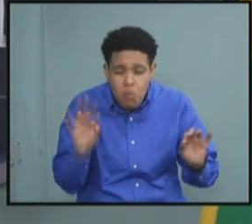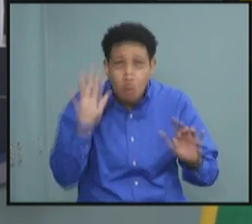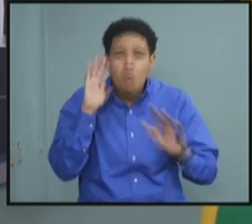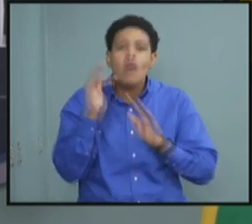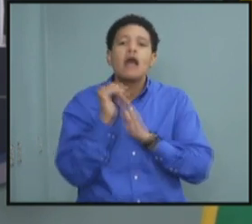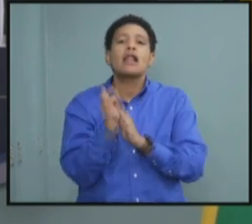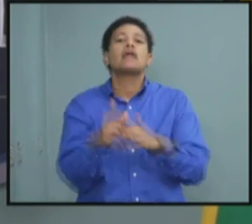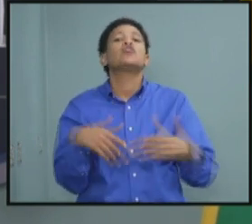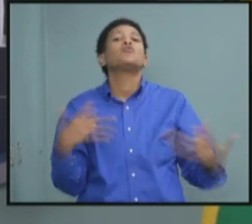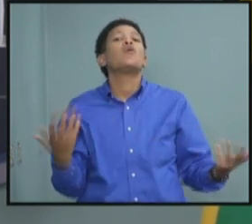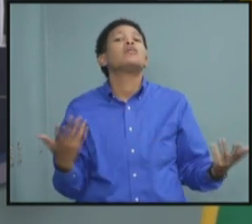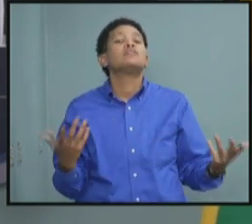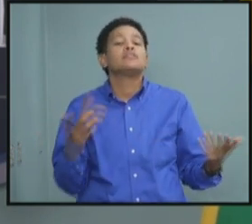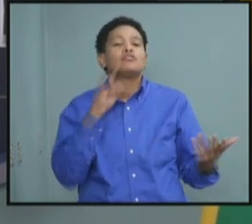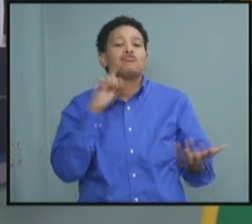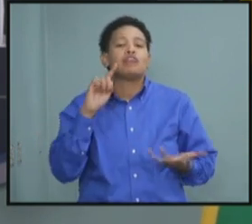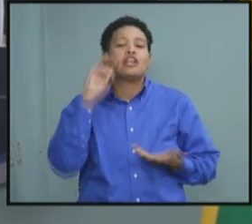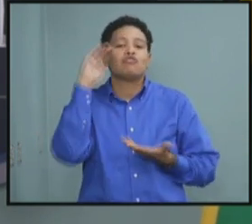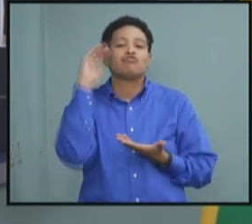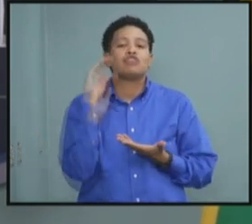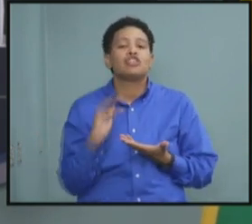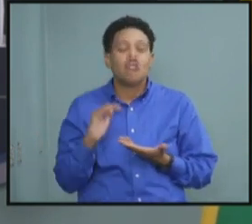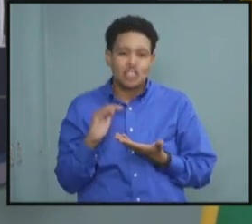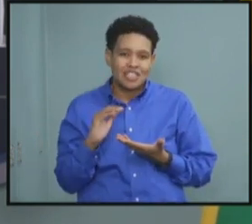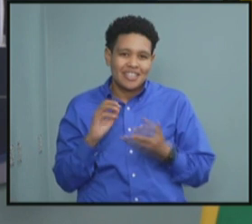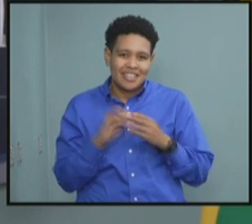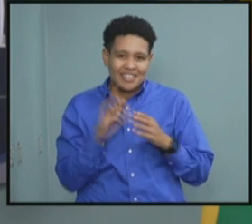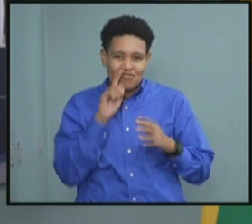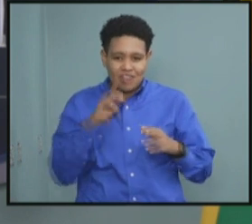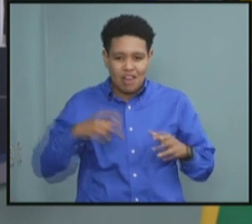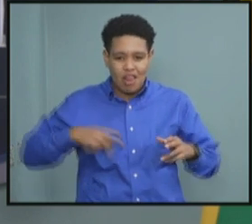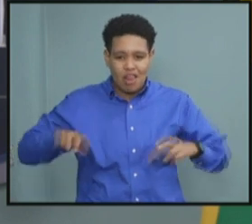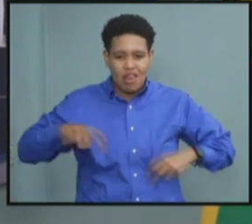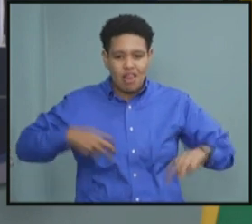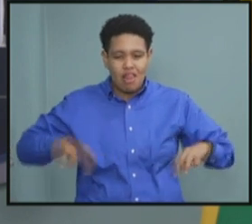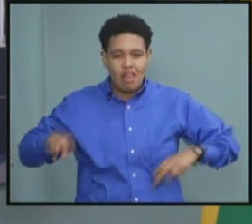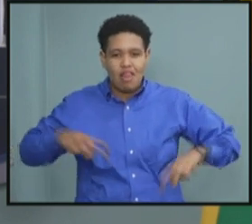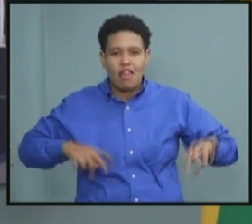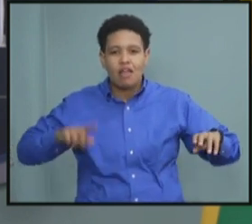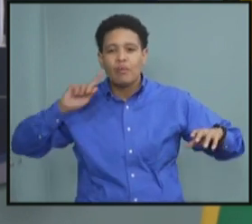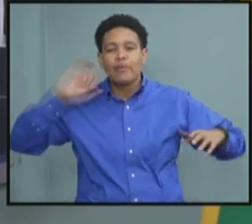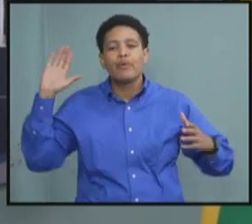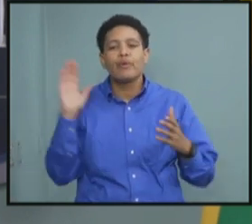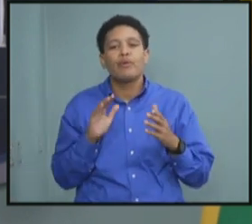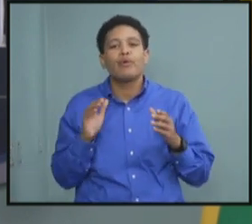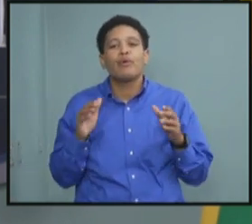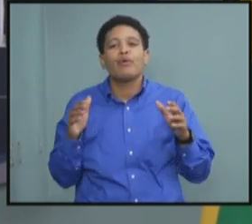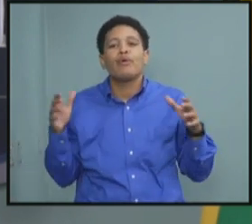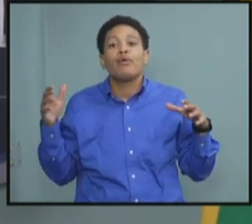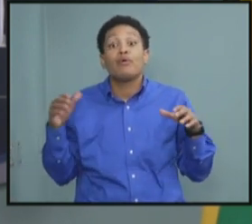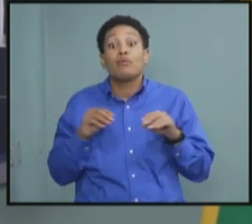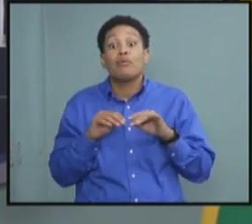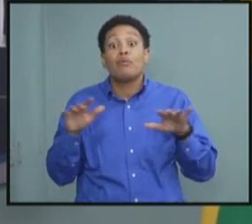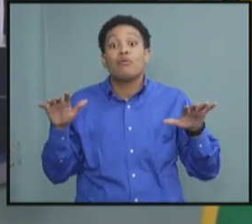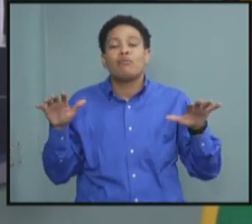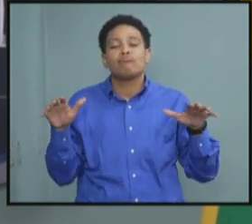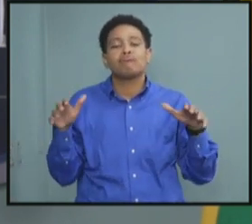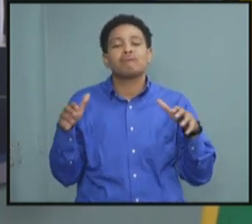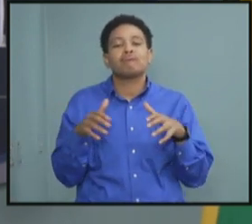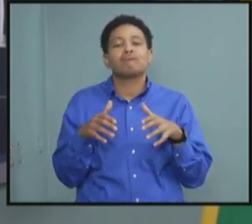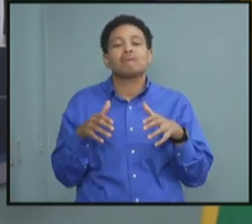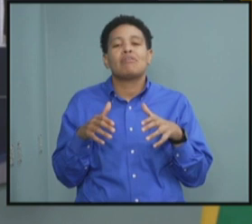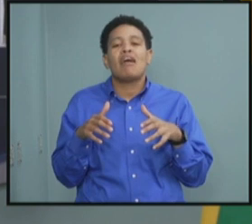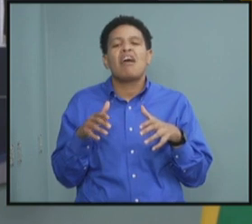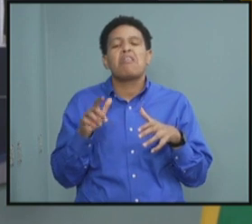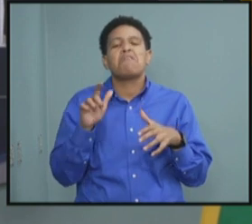lead to a reduction in transmission of the disease, and eventually the disease